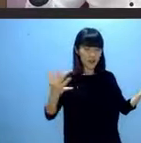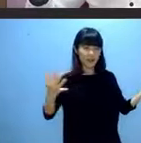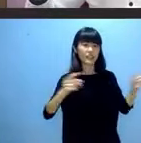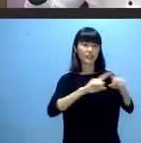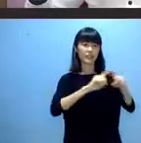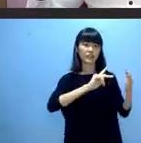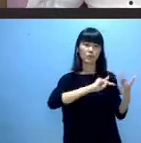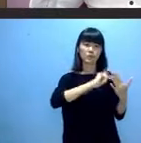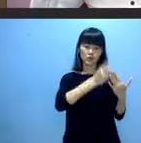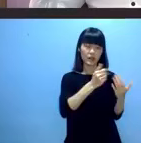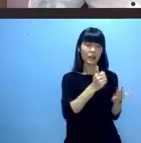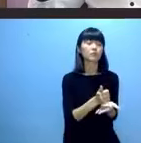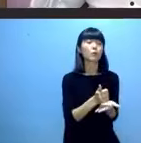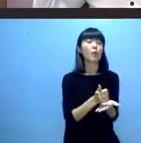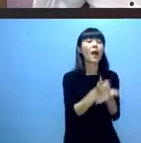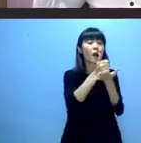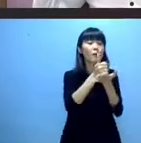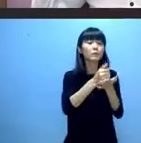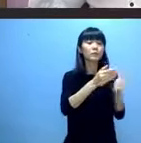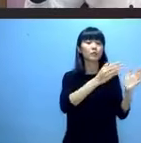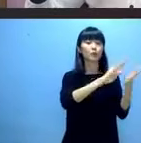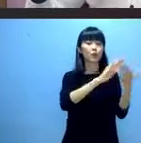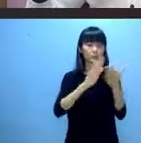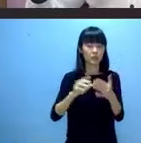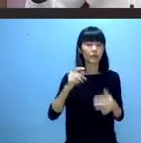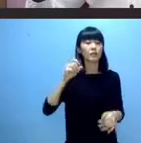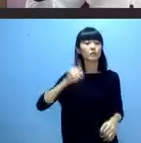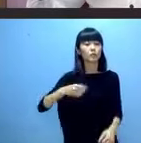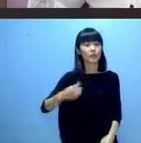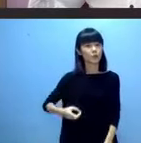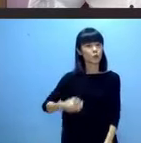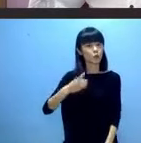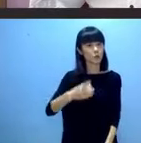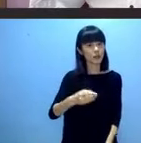the community. You can donate to buy a meal